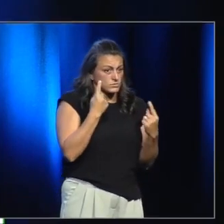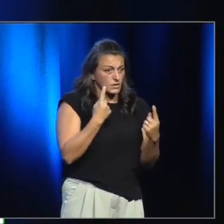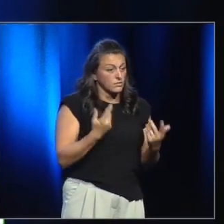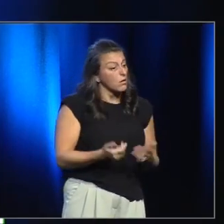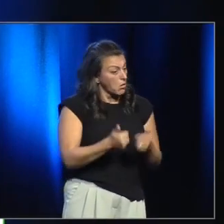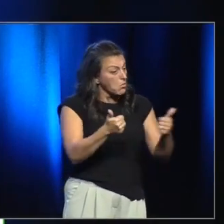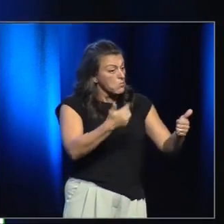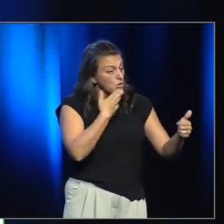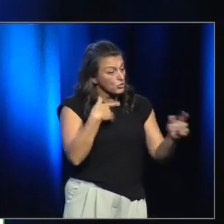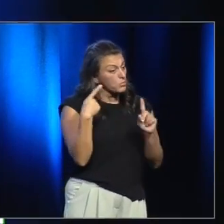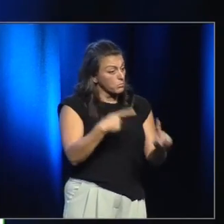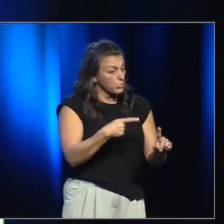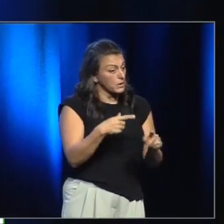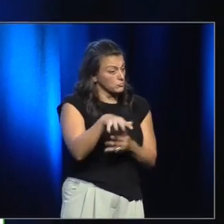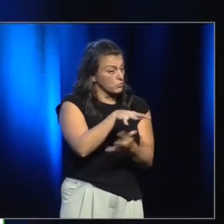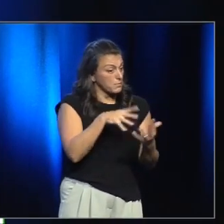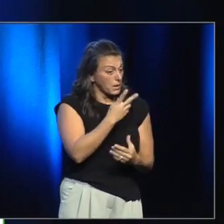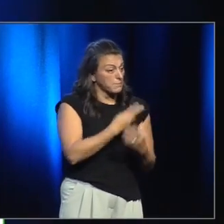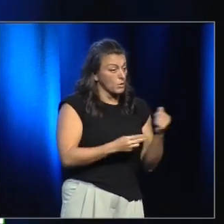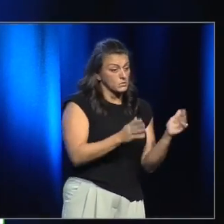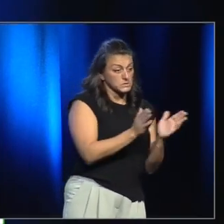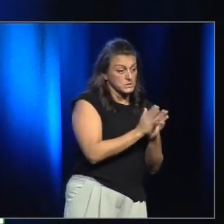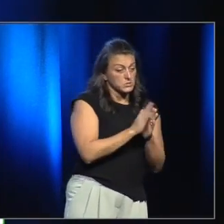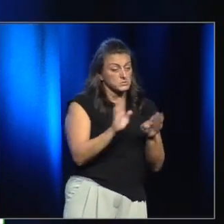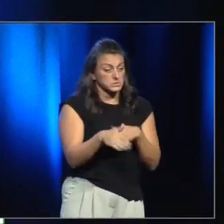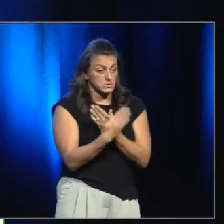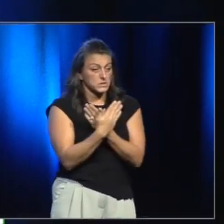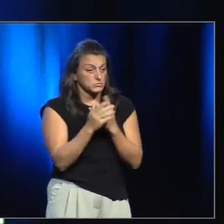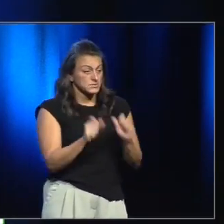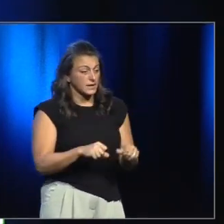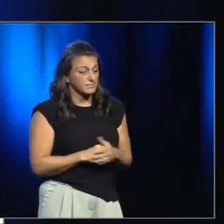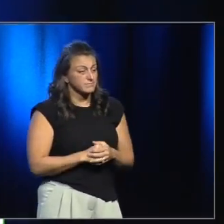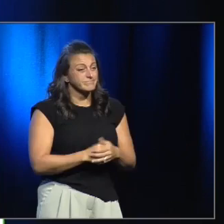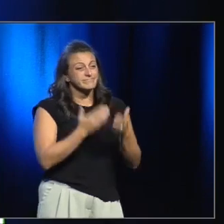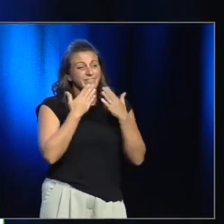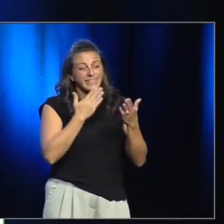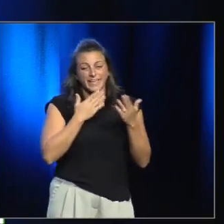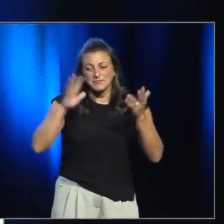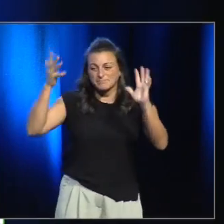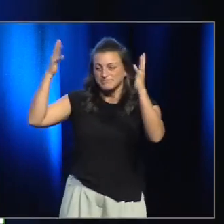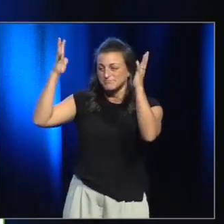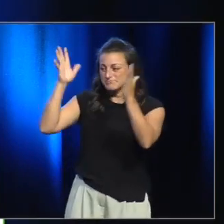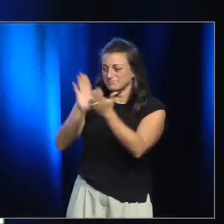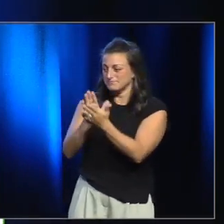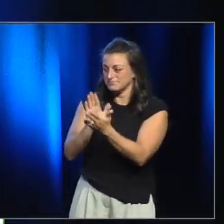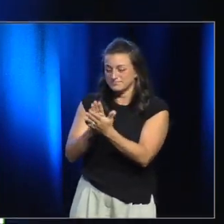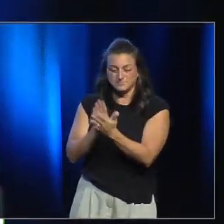Well said. I think that's a good idea. Please join me in thanking Mark Hindell again.